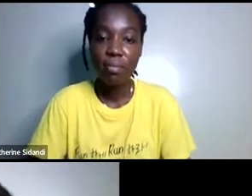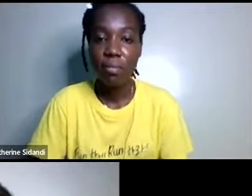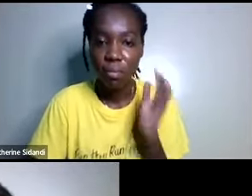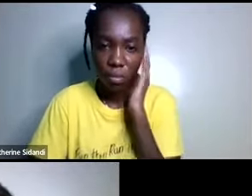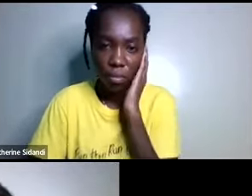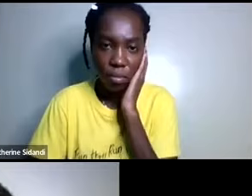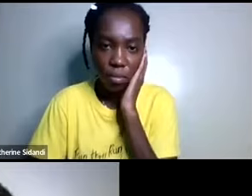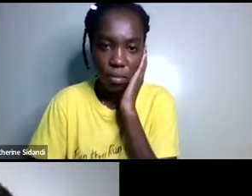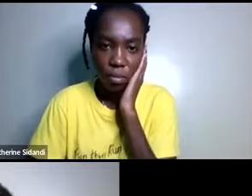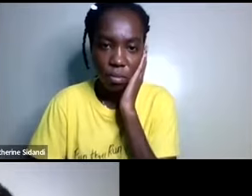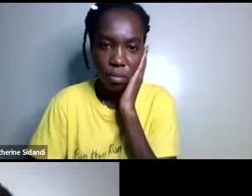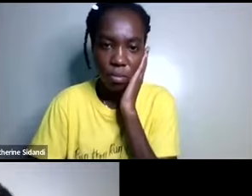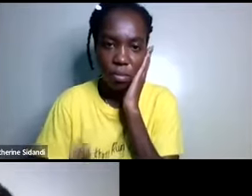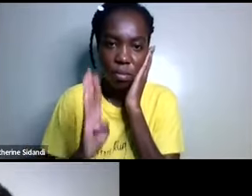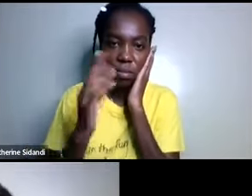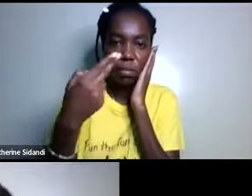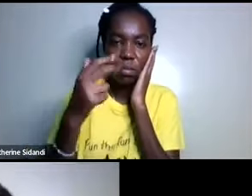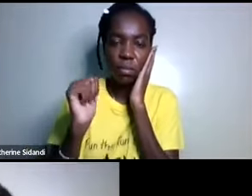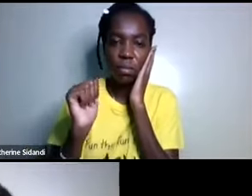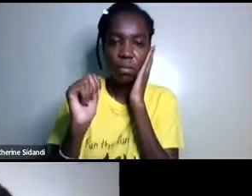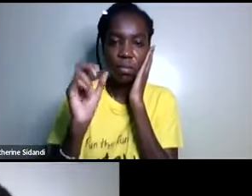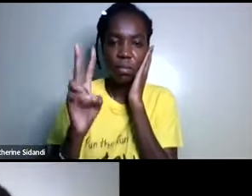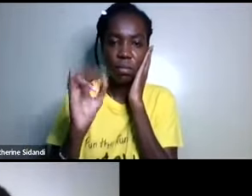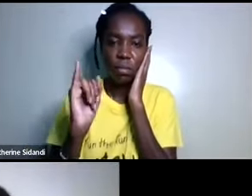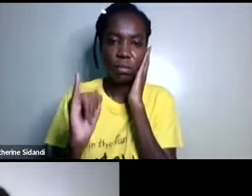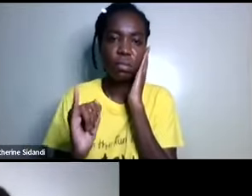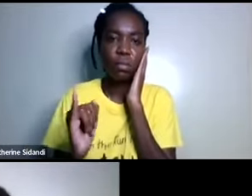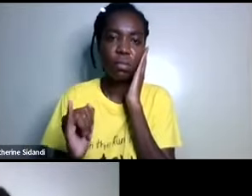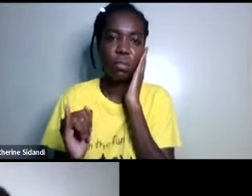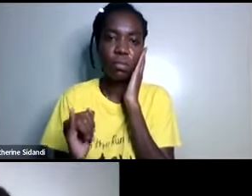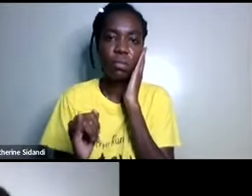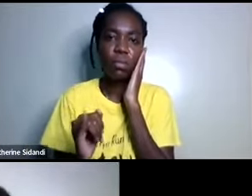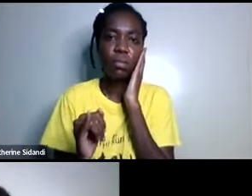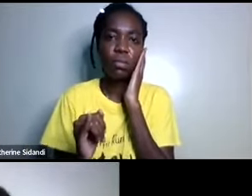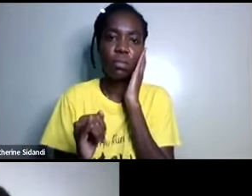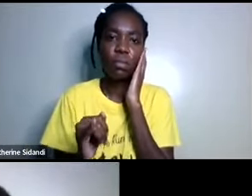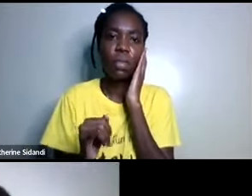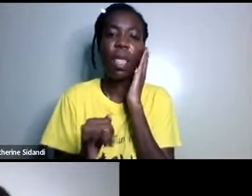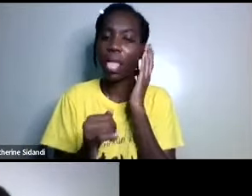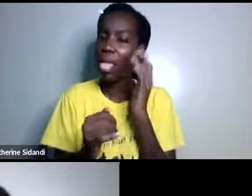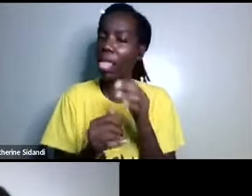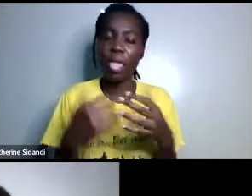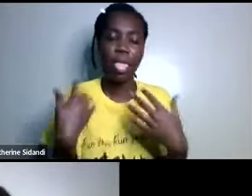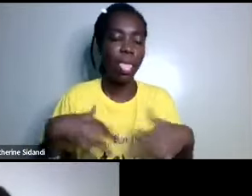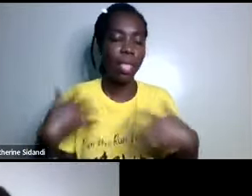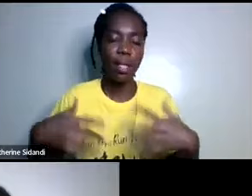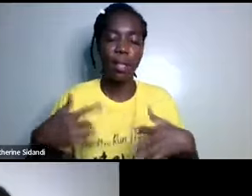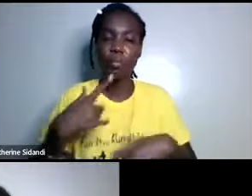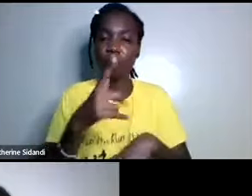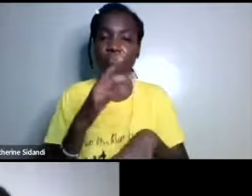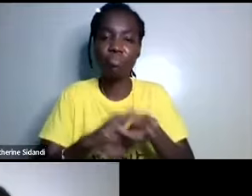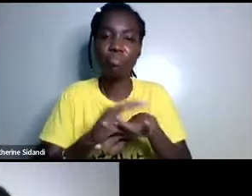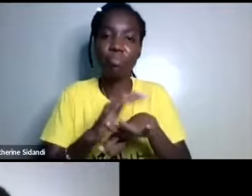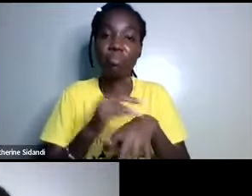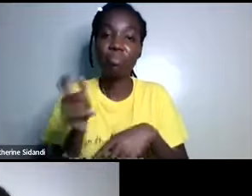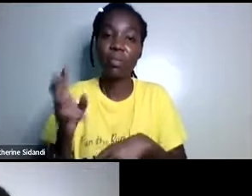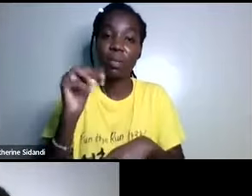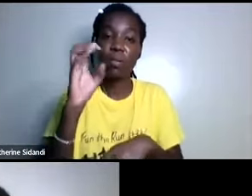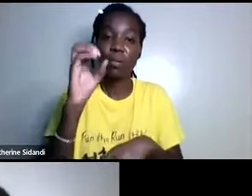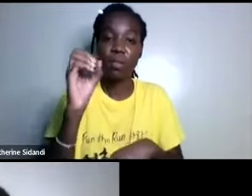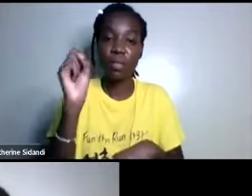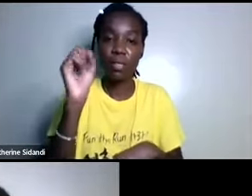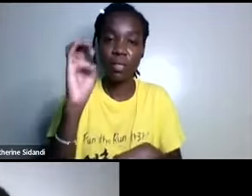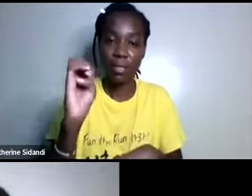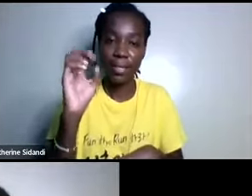your presentation was spot on. This is Moses, guys. For some of us who are not as tech savvy as some of you, trust me, this